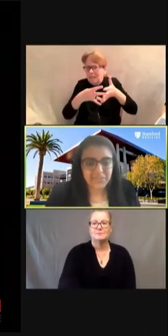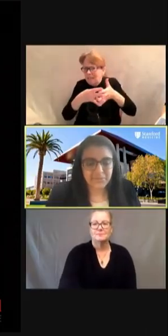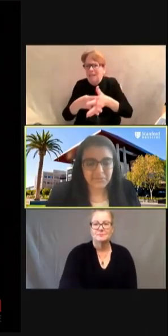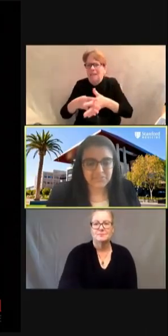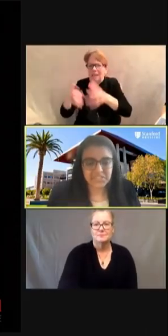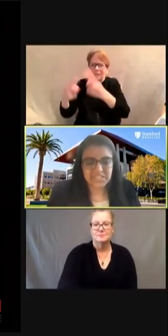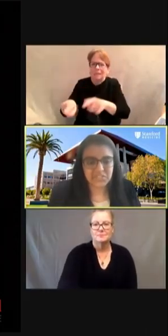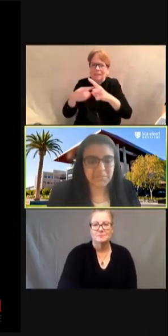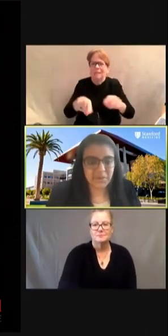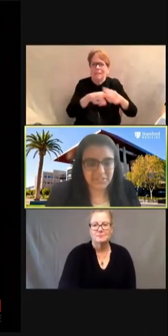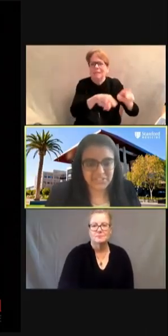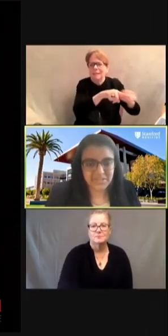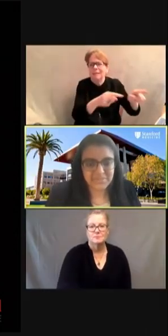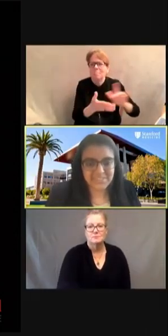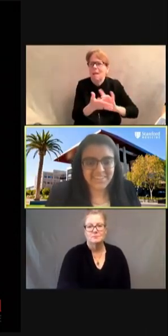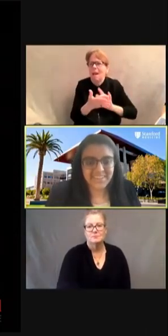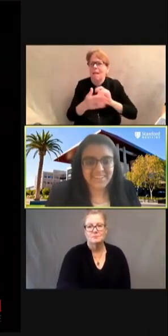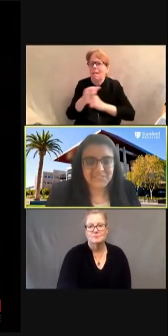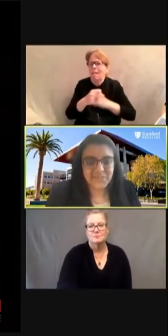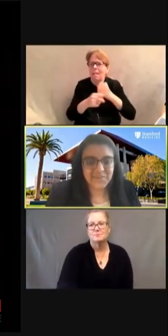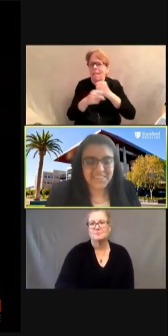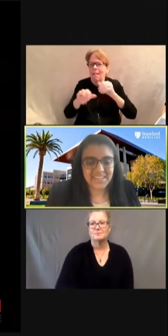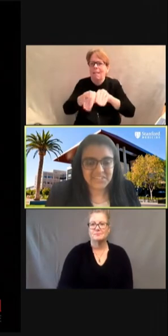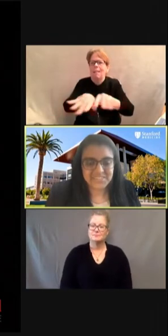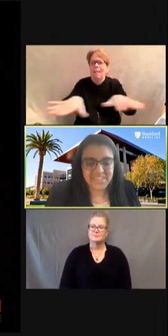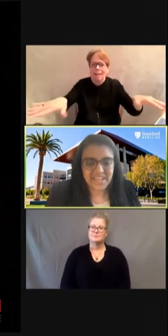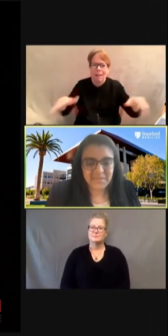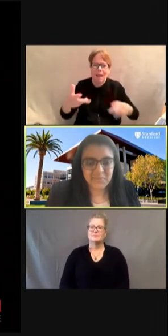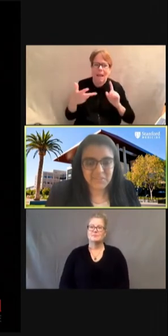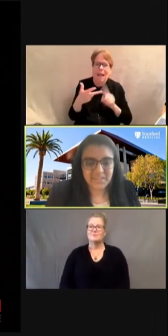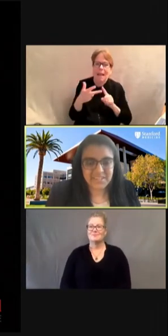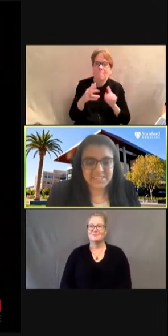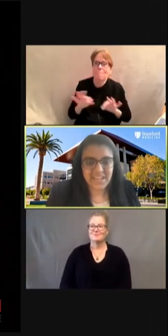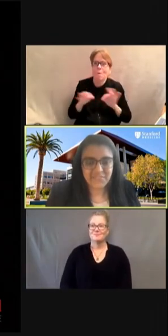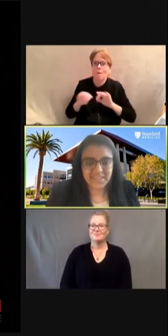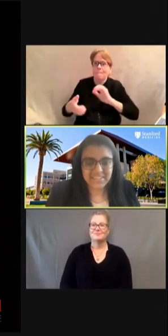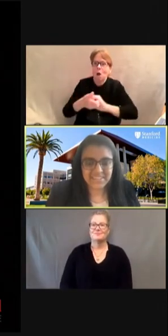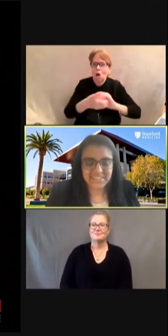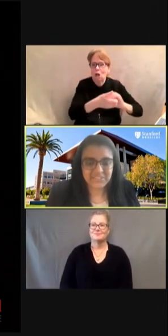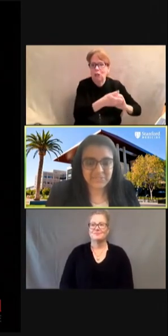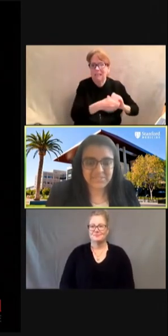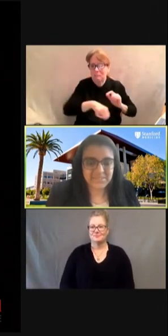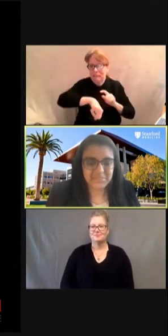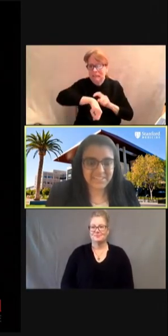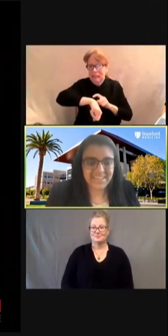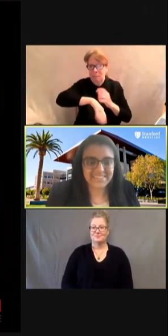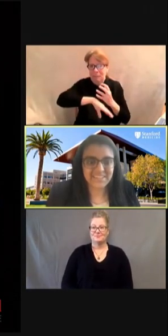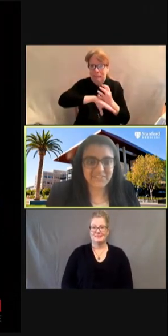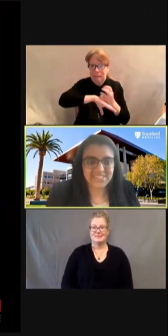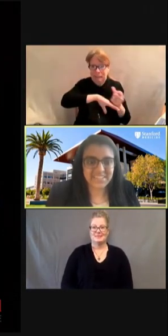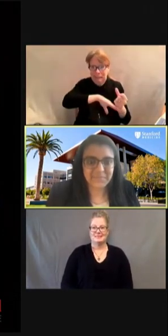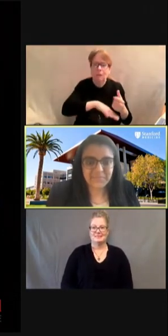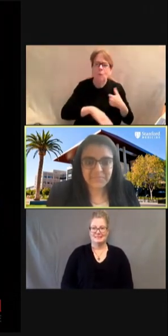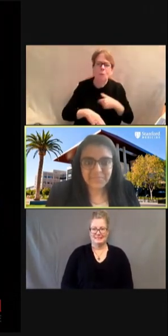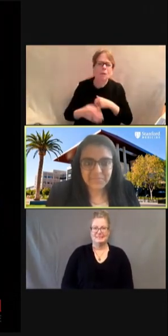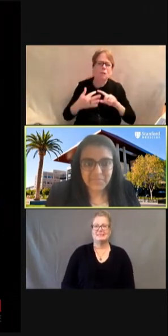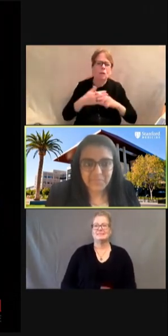impact through strategic partnerships. So in the interest of time, we'll go ahead and dive right into disability as